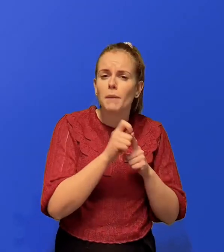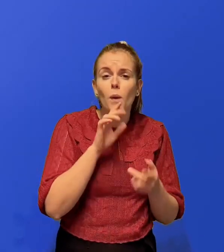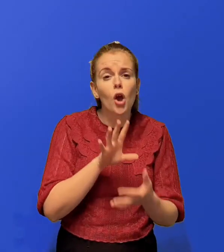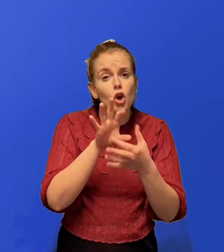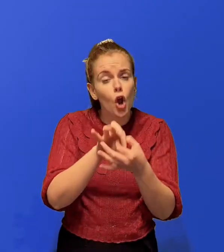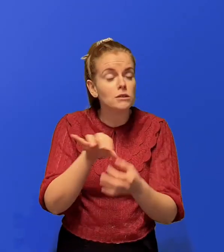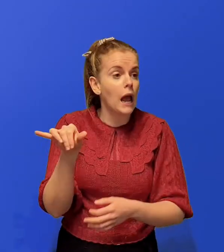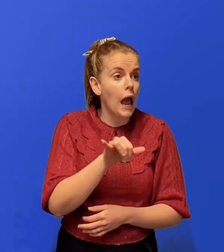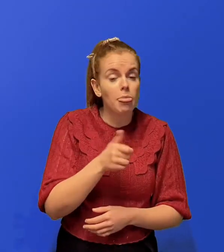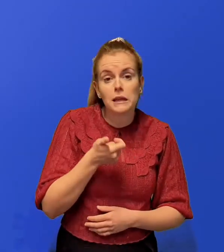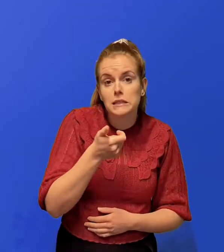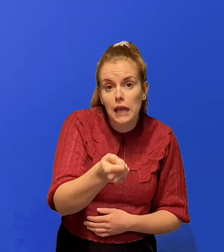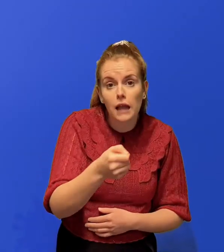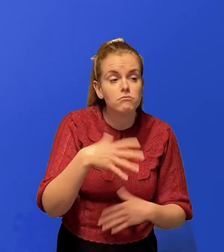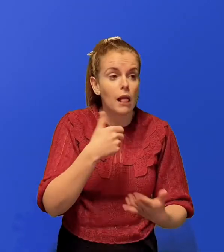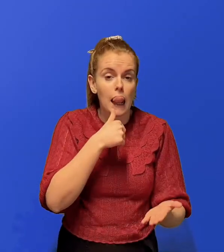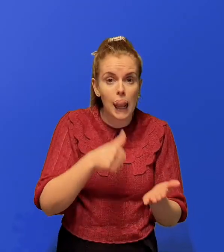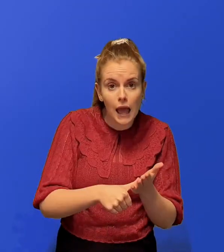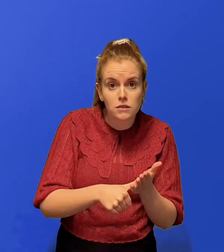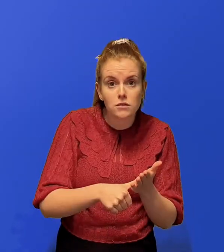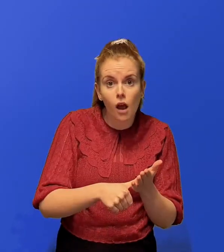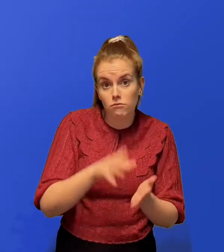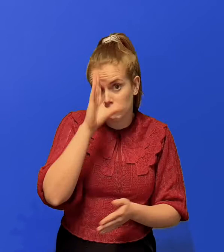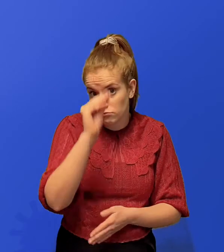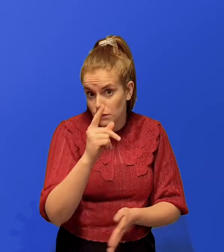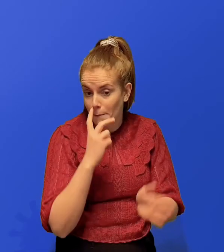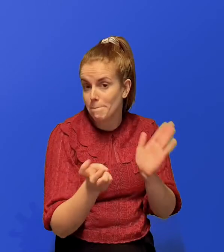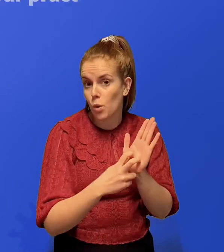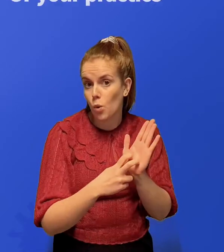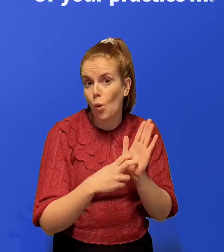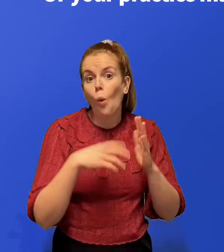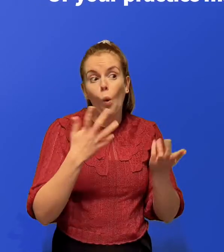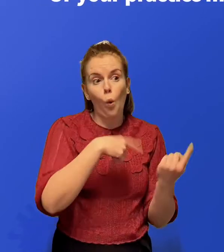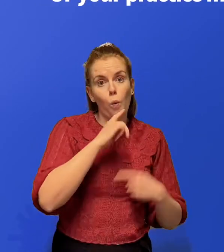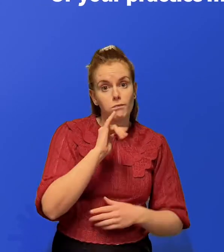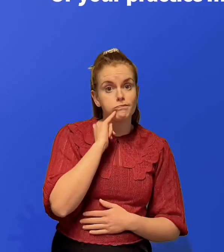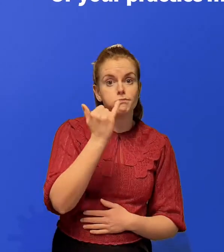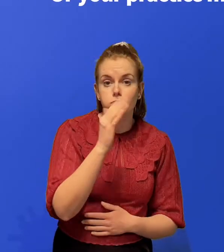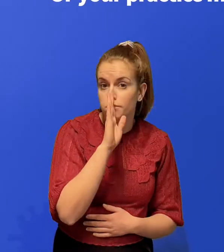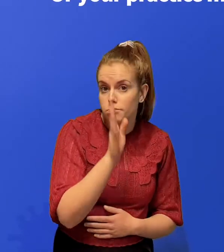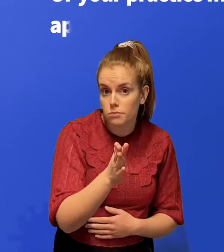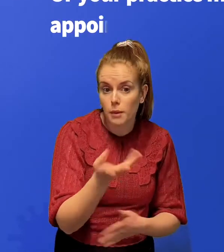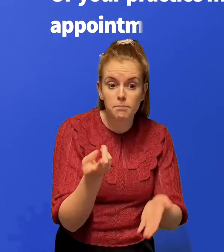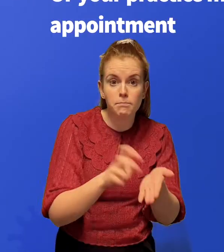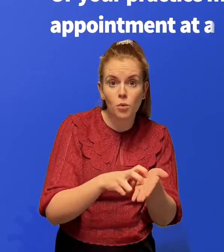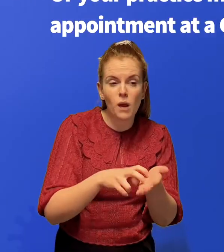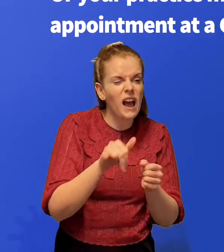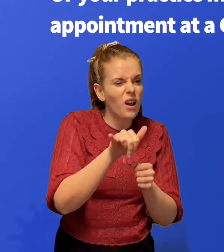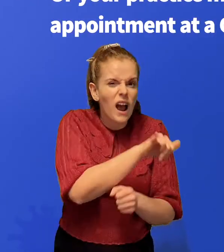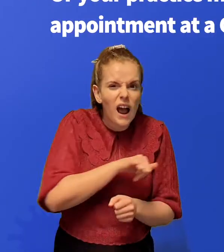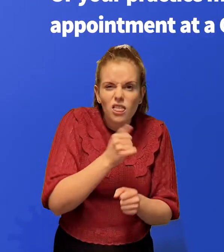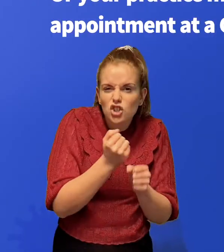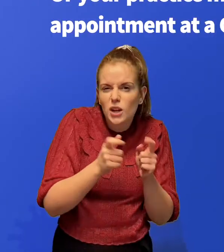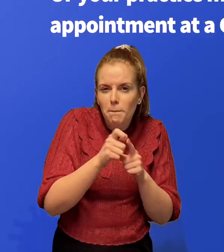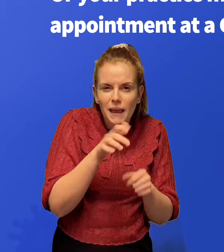GP practice via text message or letter allowing you to book an appointment, or your practice may call you directly to book an appointment at